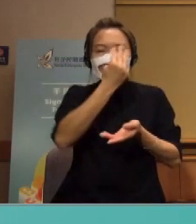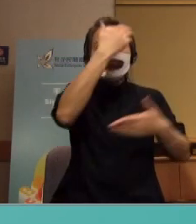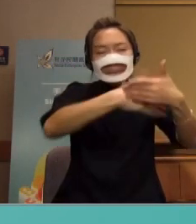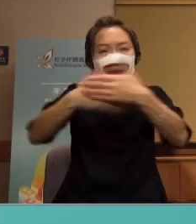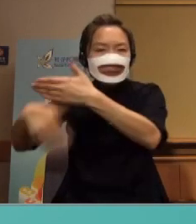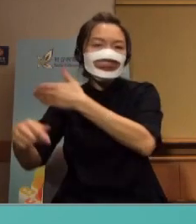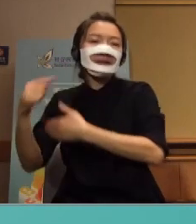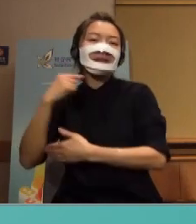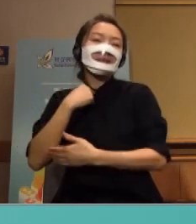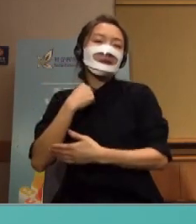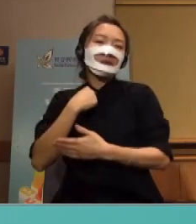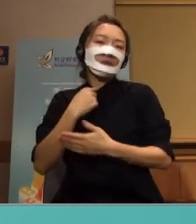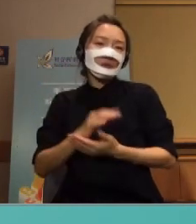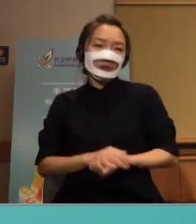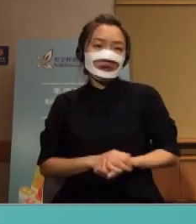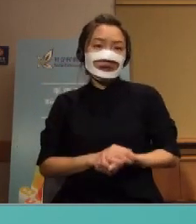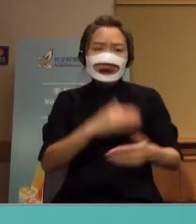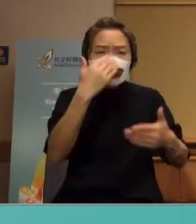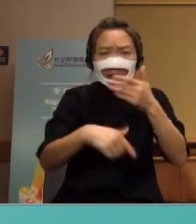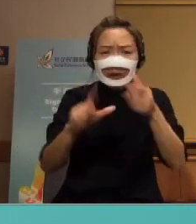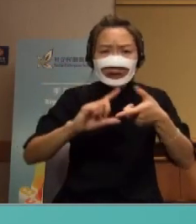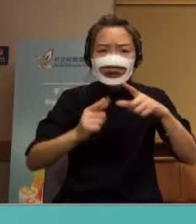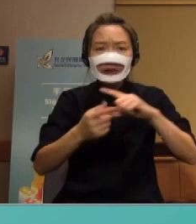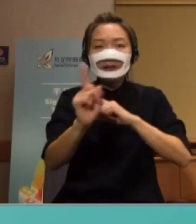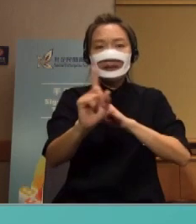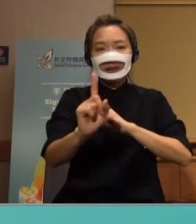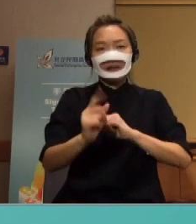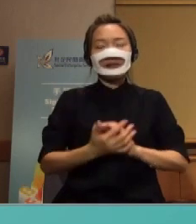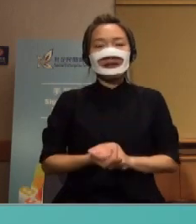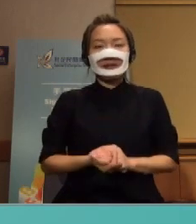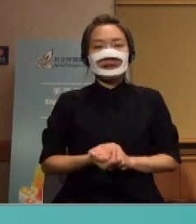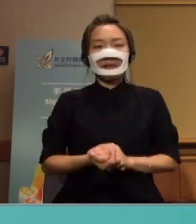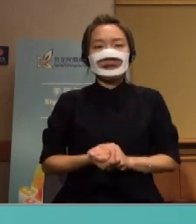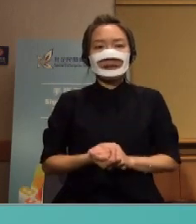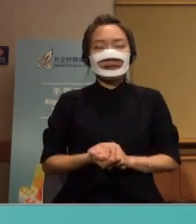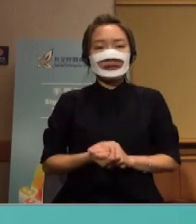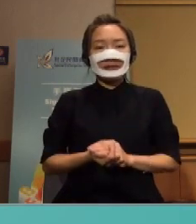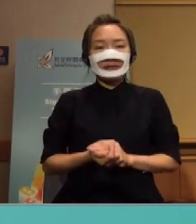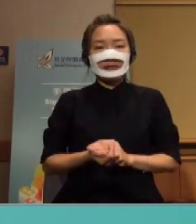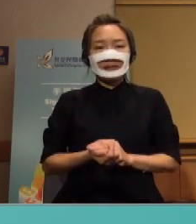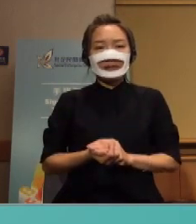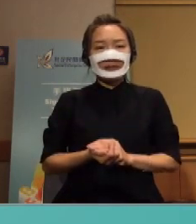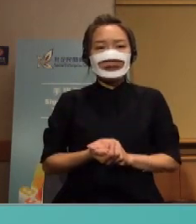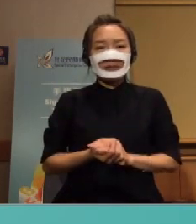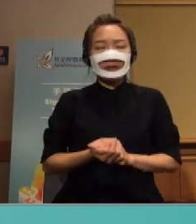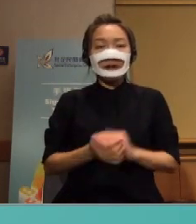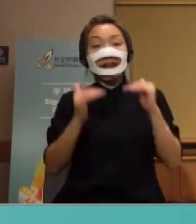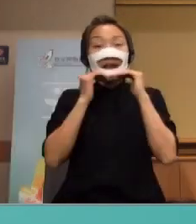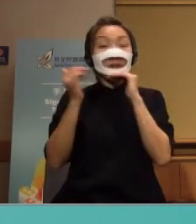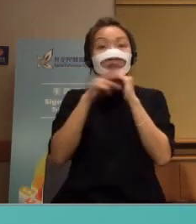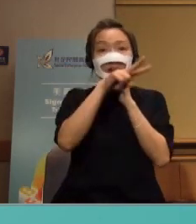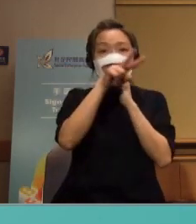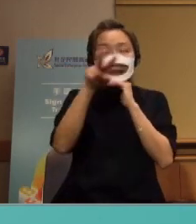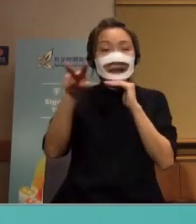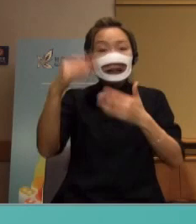And today, there's a lot of challenges in how we address climate change. One of the fundamental ones is that there is lacks of incentives,